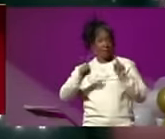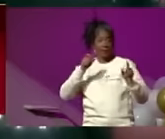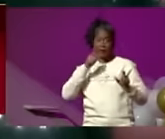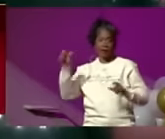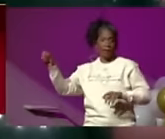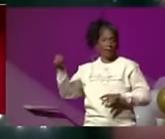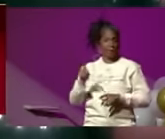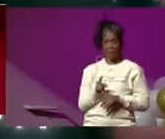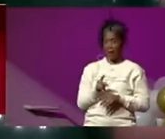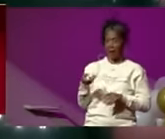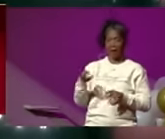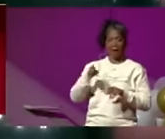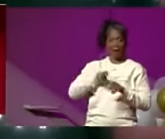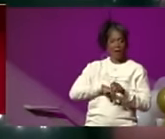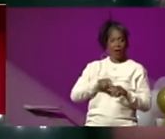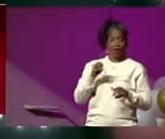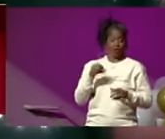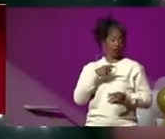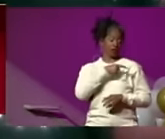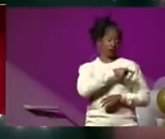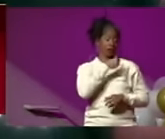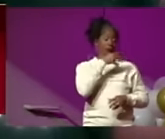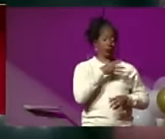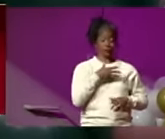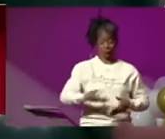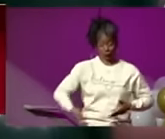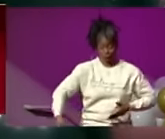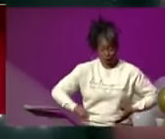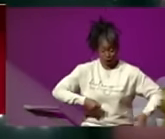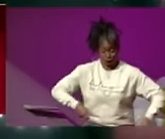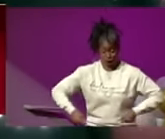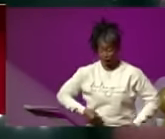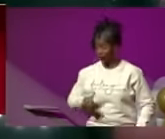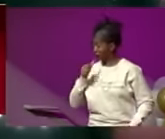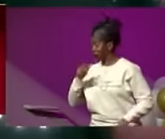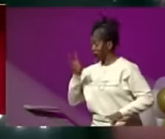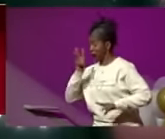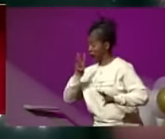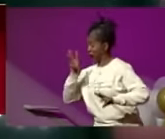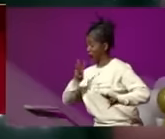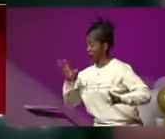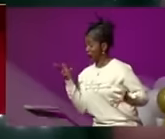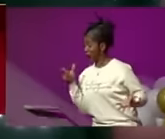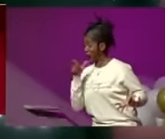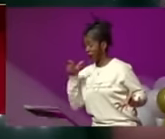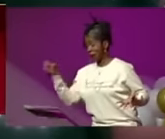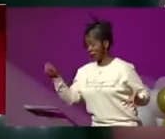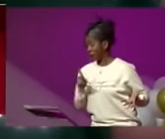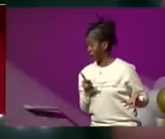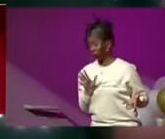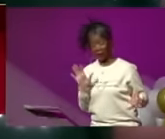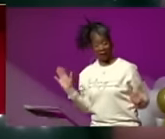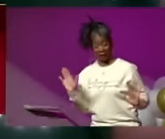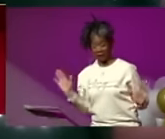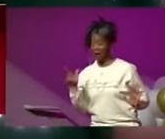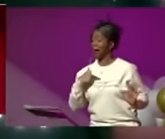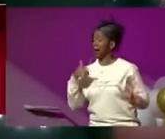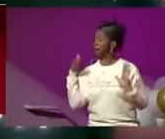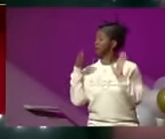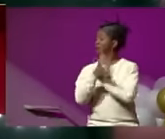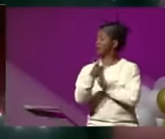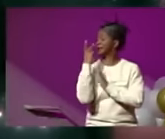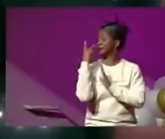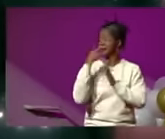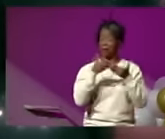be able to get back on. She gathers her things and says, don't worry, I won't be getting back on. I'm going to see